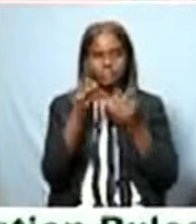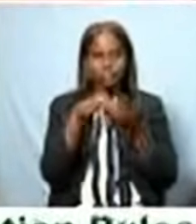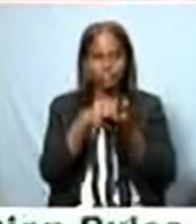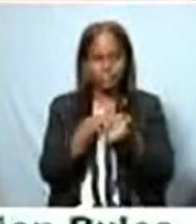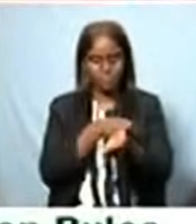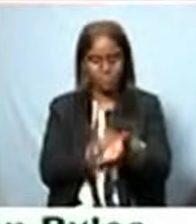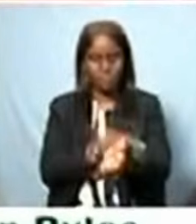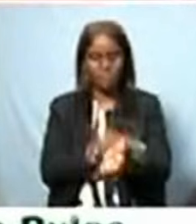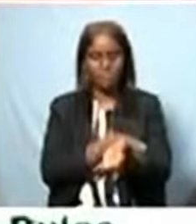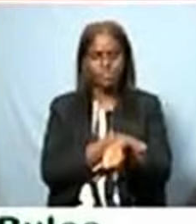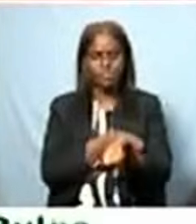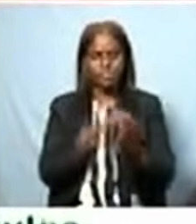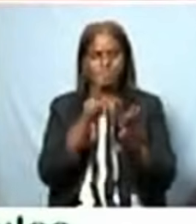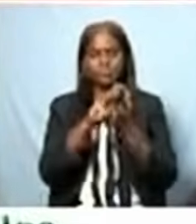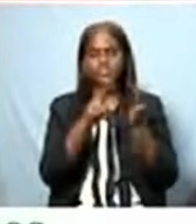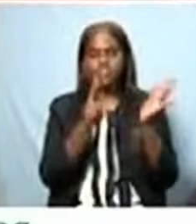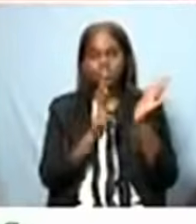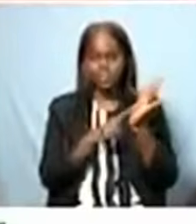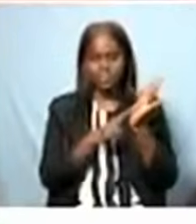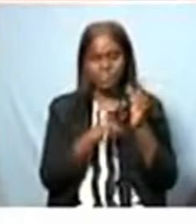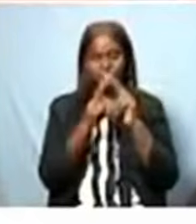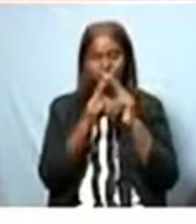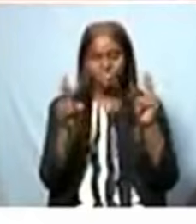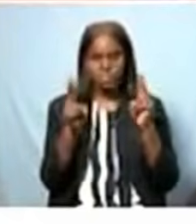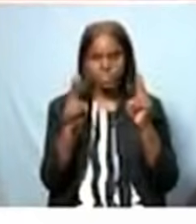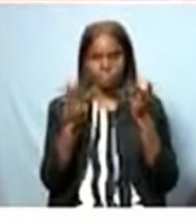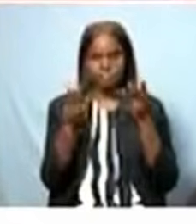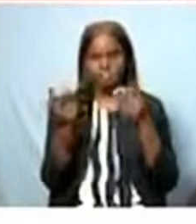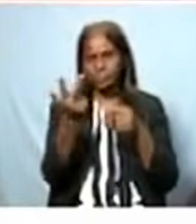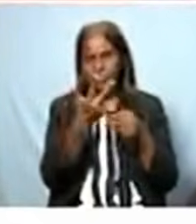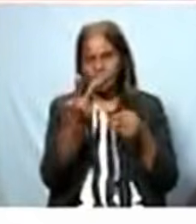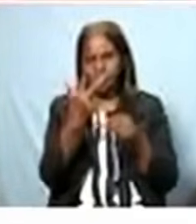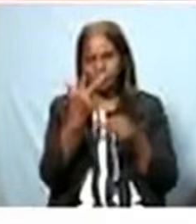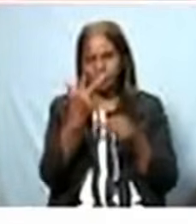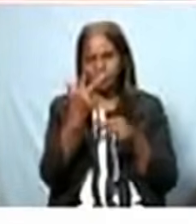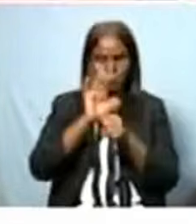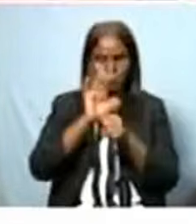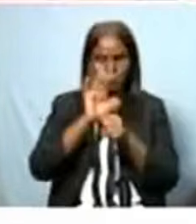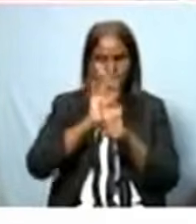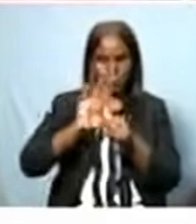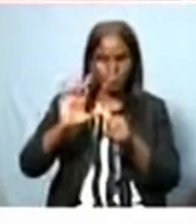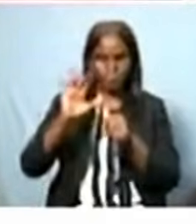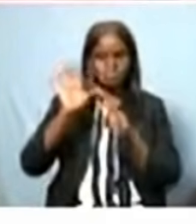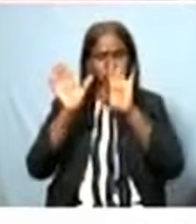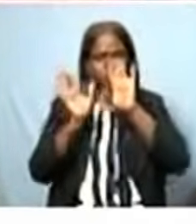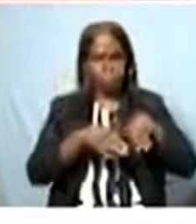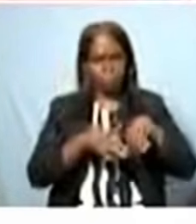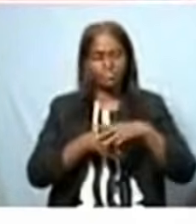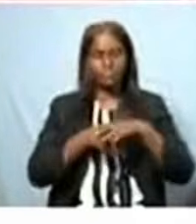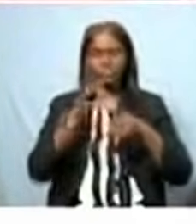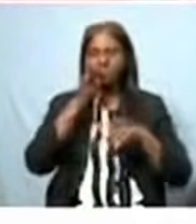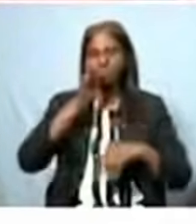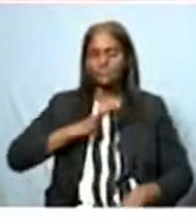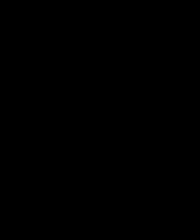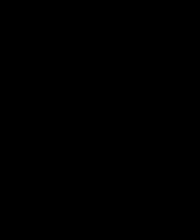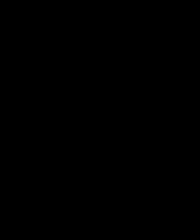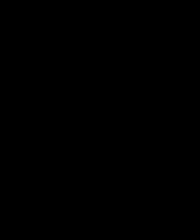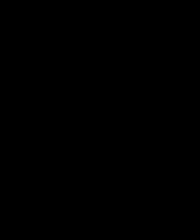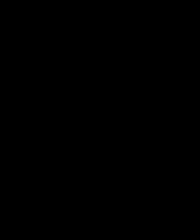Exams, ZIALE's rules, so that the 3-year ban is lifted. Madam Speaker,